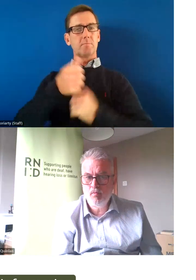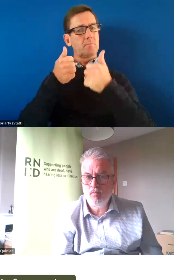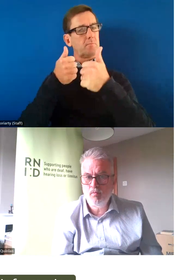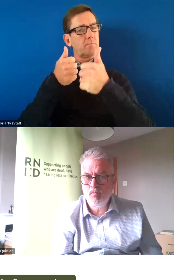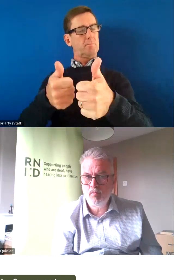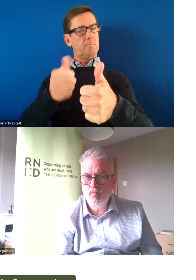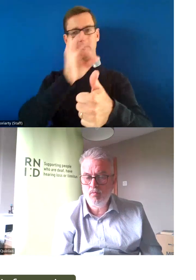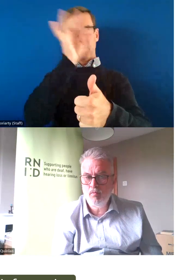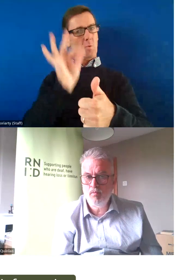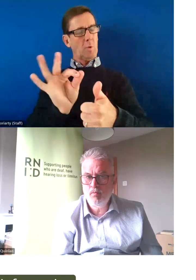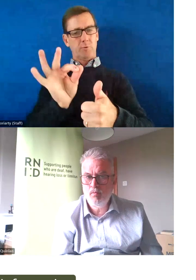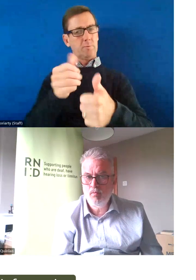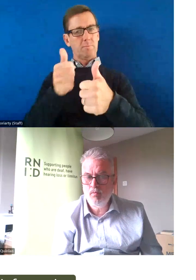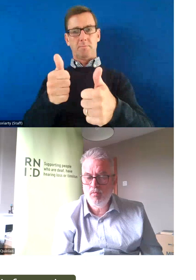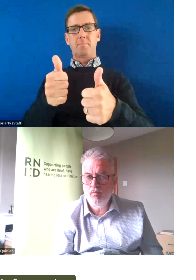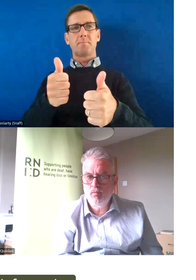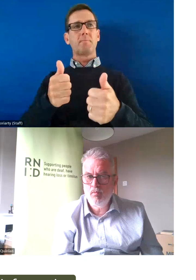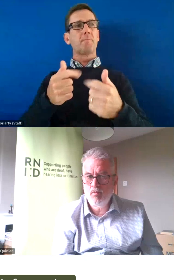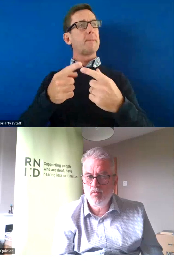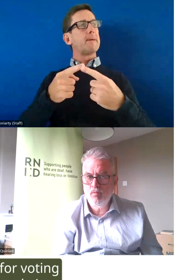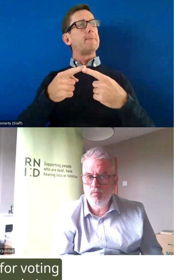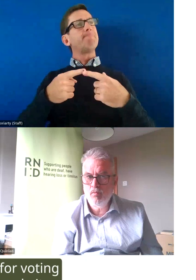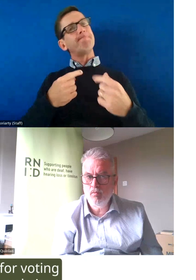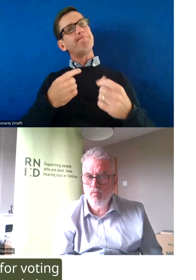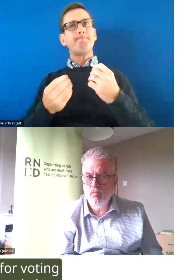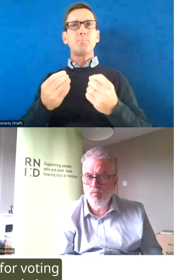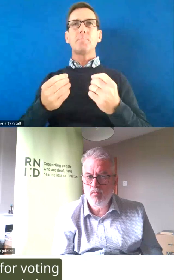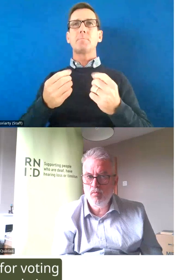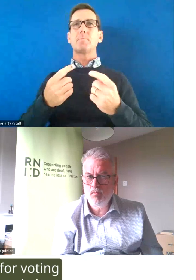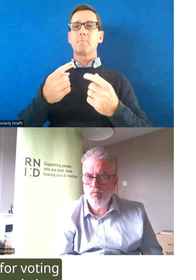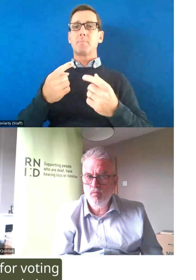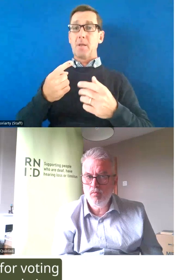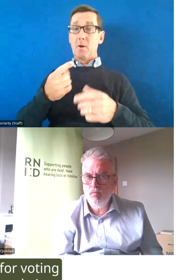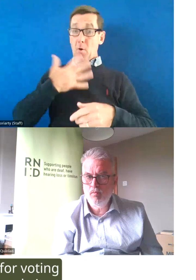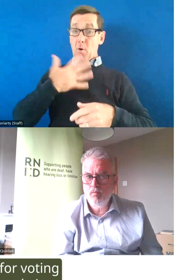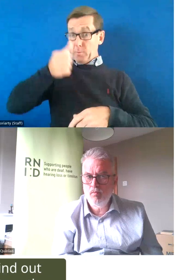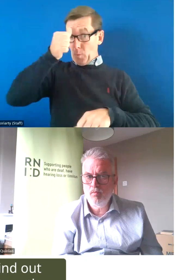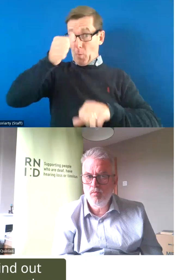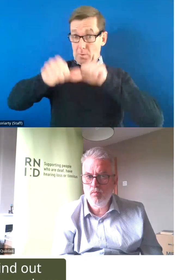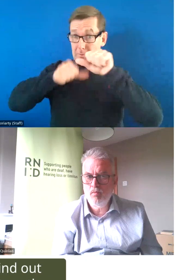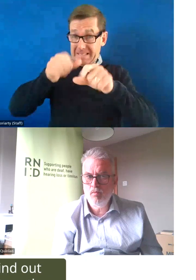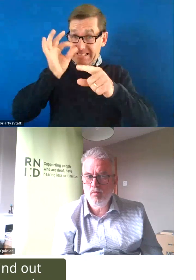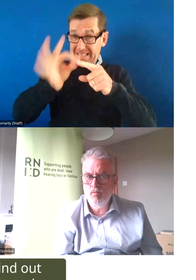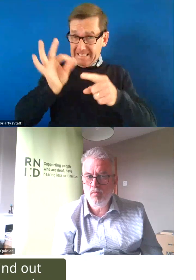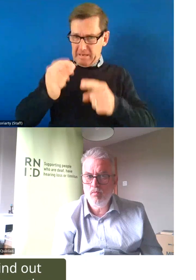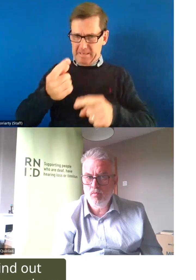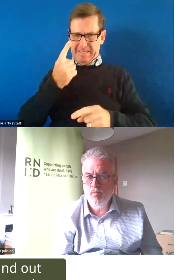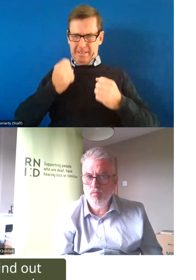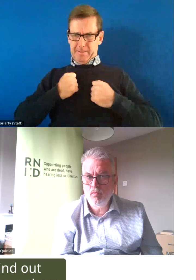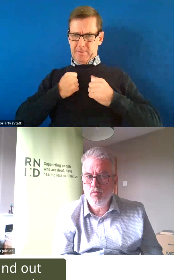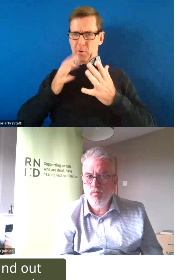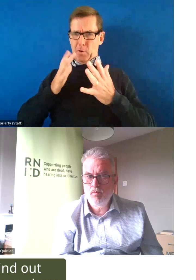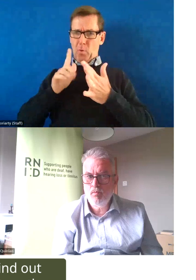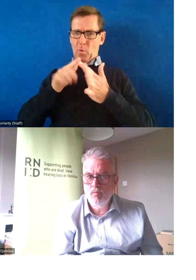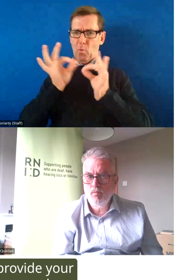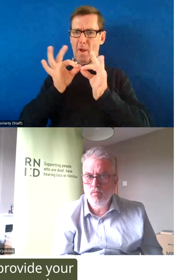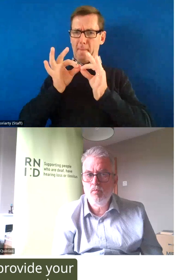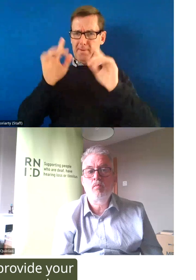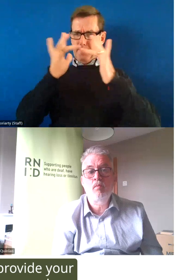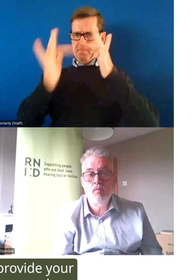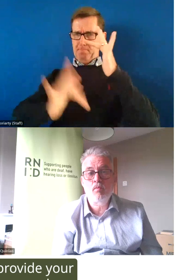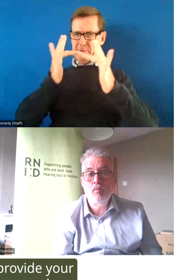question. So we have more information on the process for voting by post on our website, so you can find out about the signature